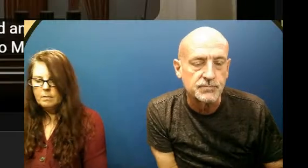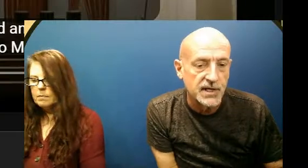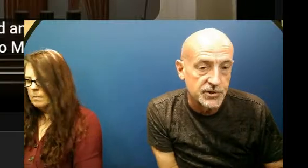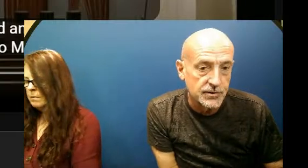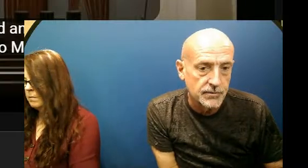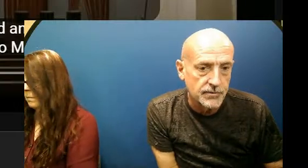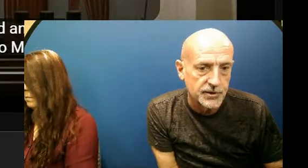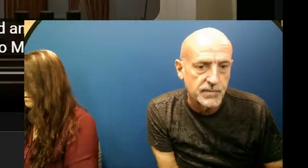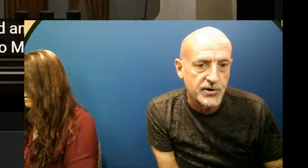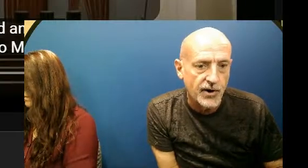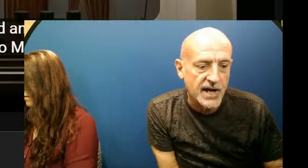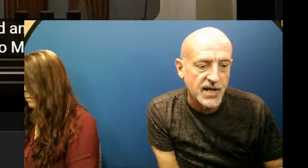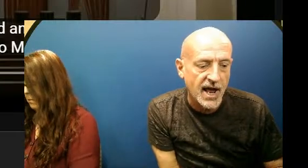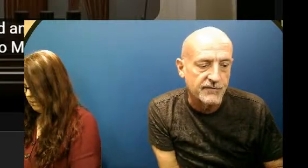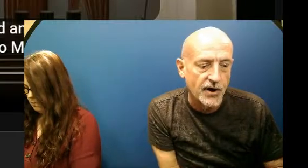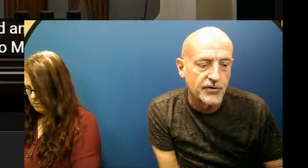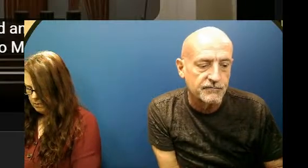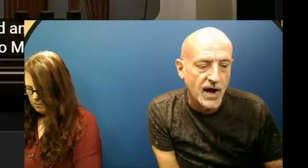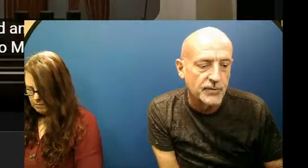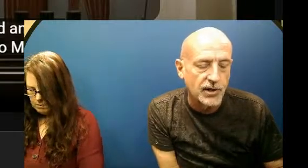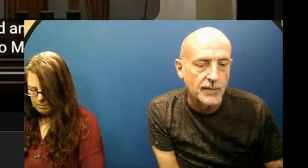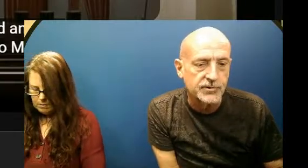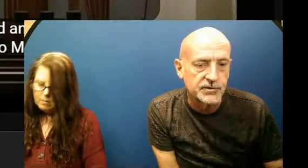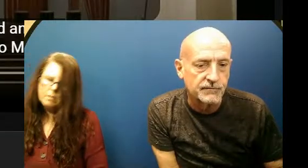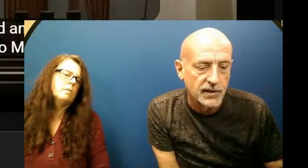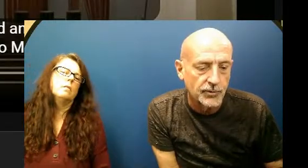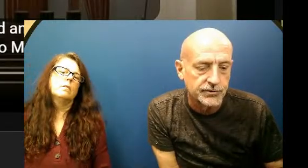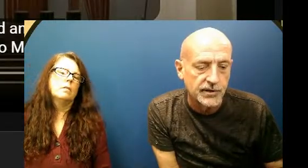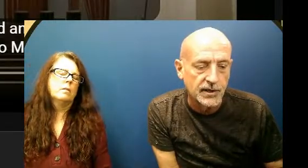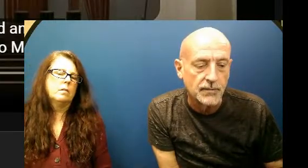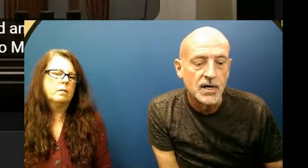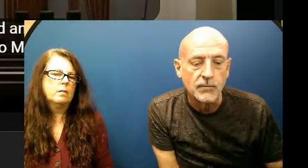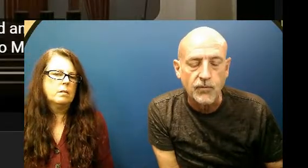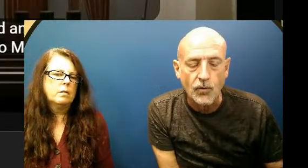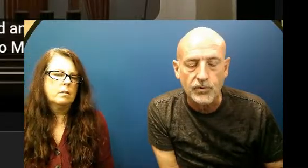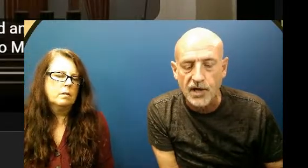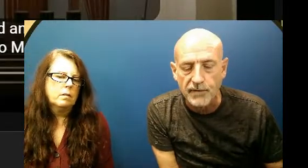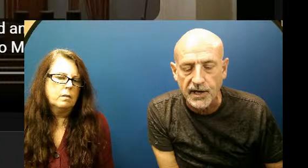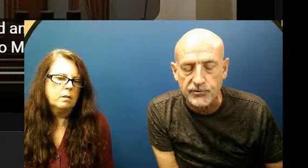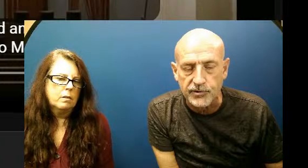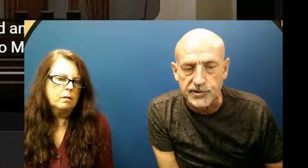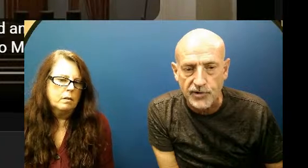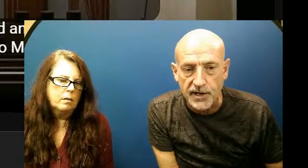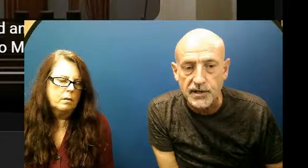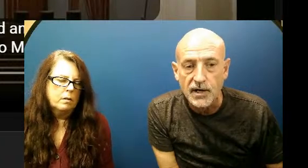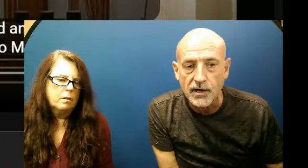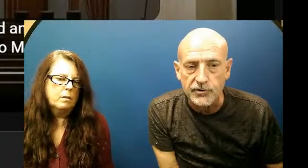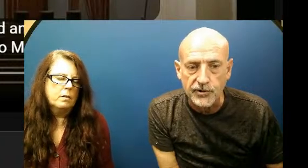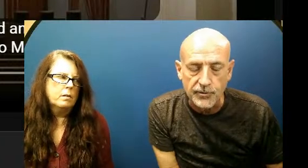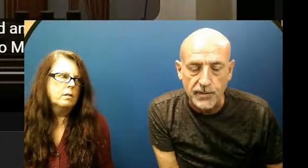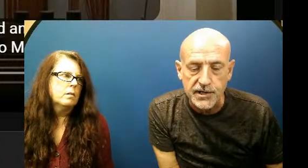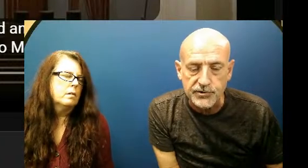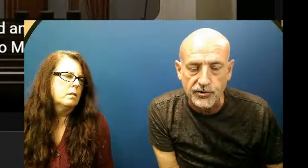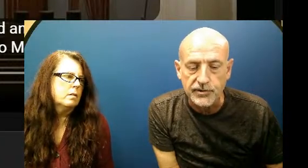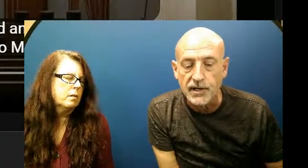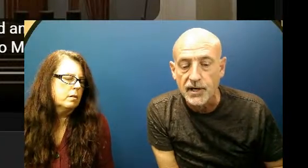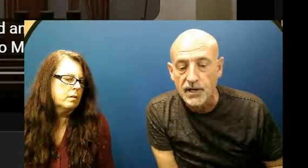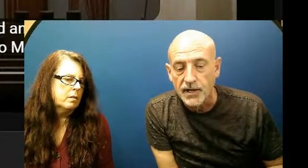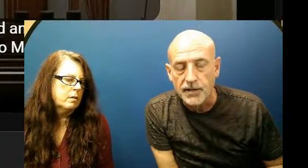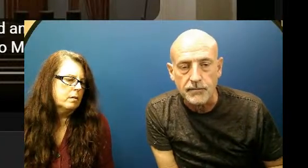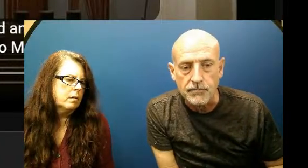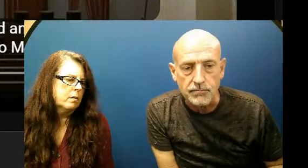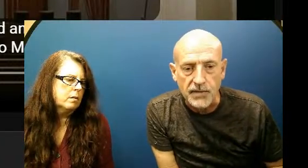same speech. The speaker has to have other viable options available to them before the government can restrict under intermediate